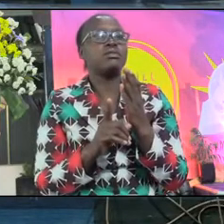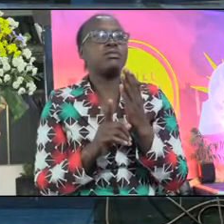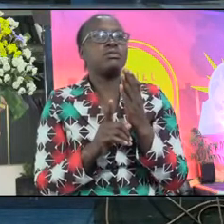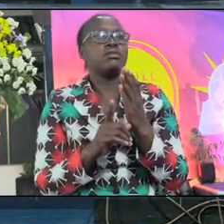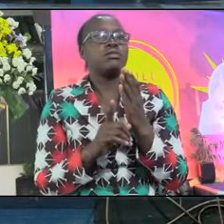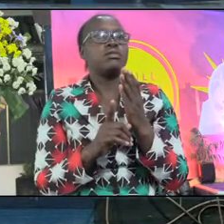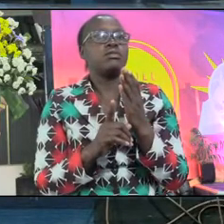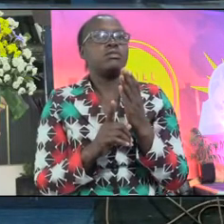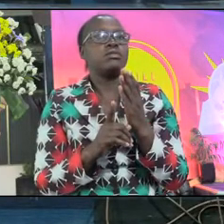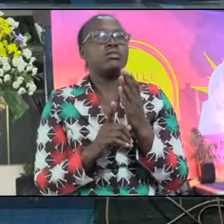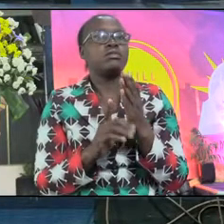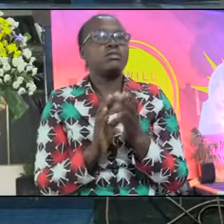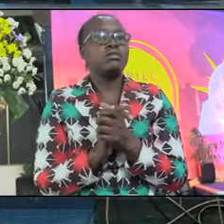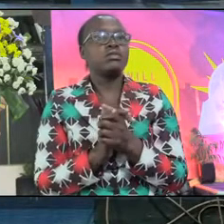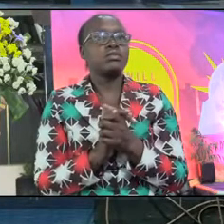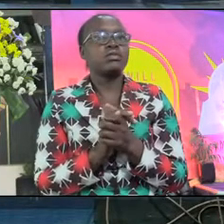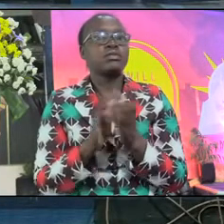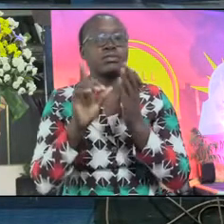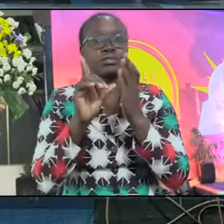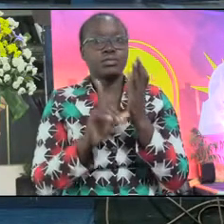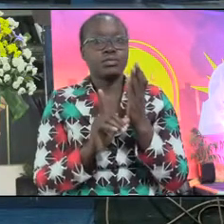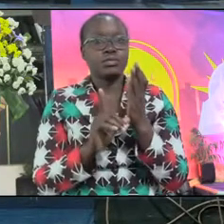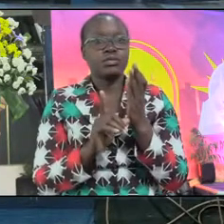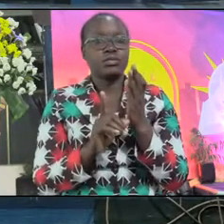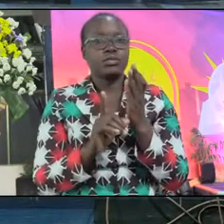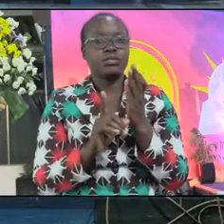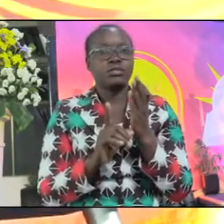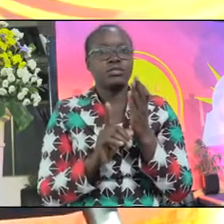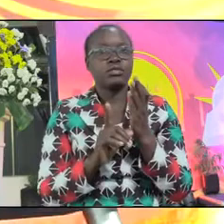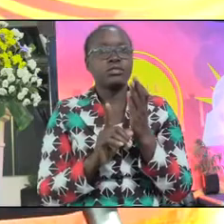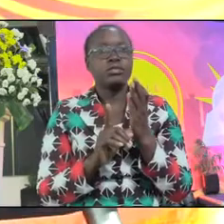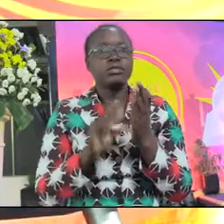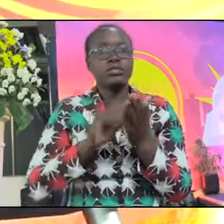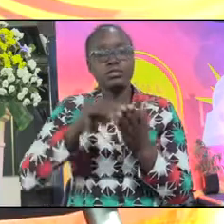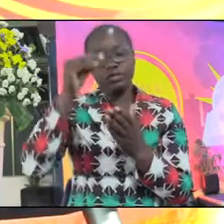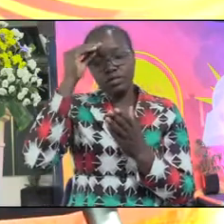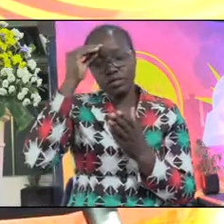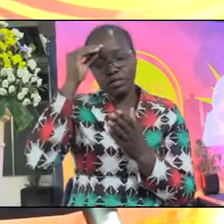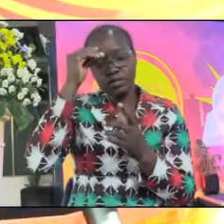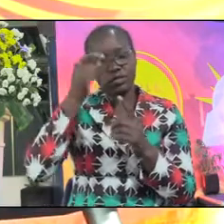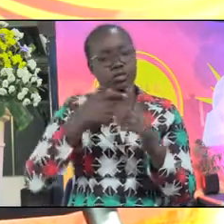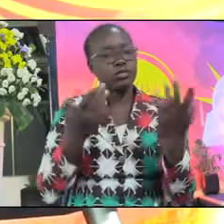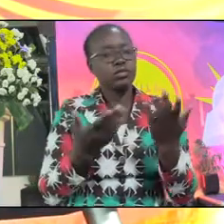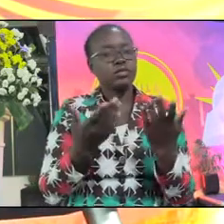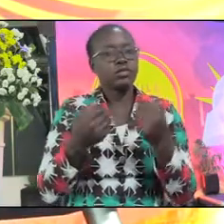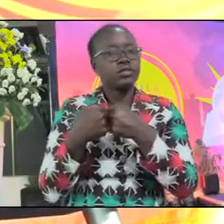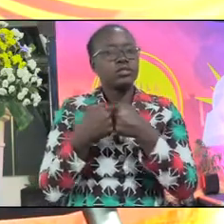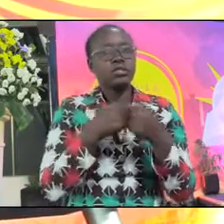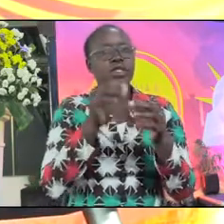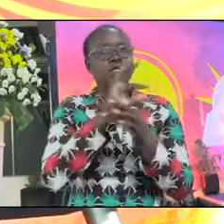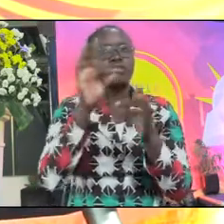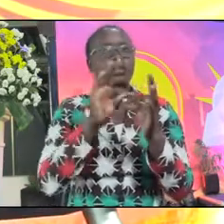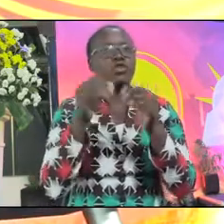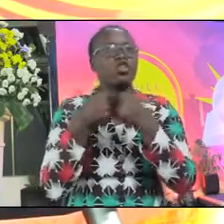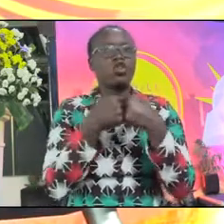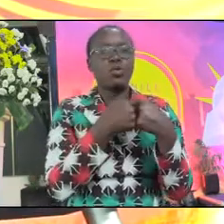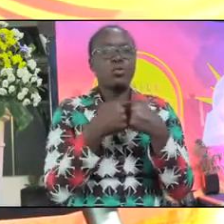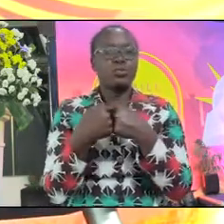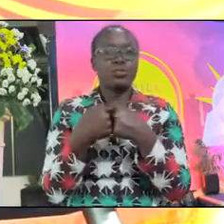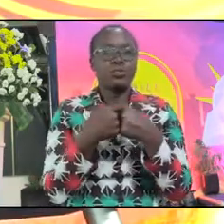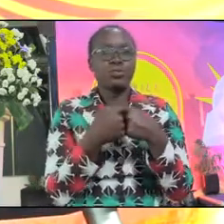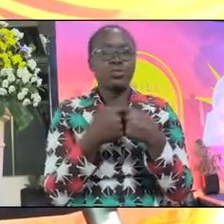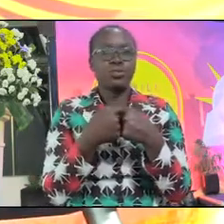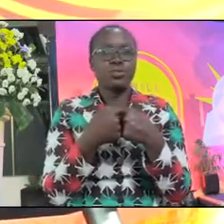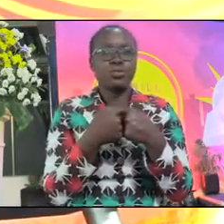somebody? What did I say? Some lessons that we could learn from what kind of storm? The perfect